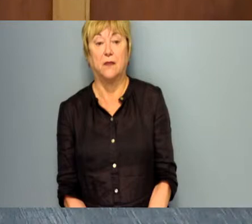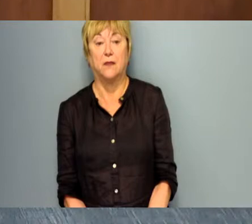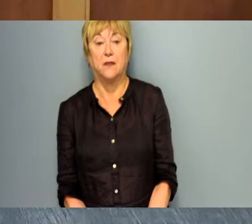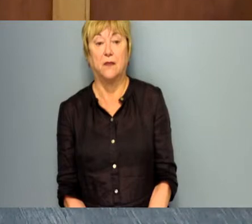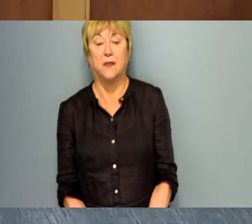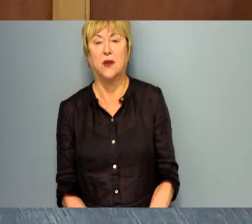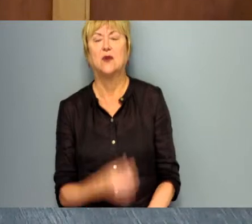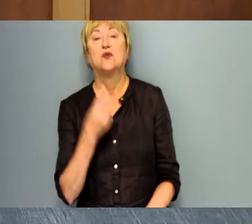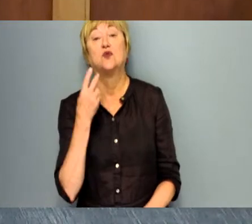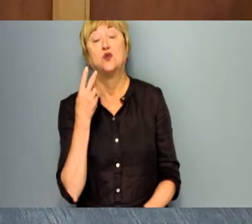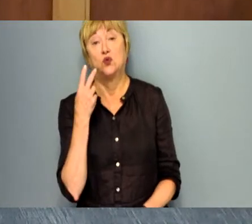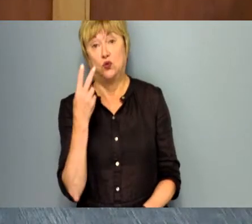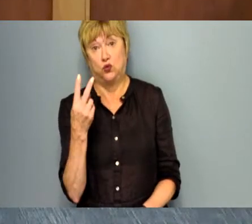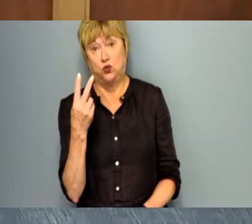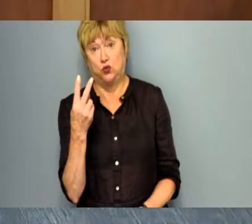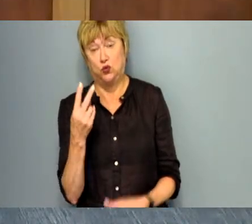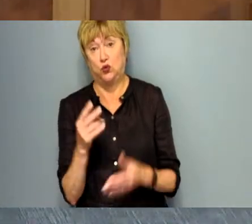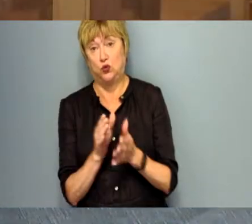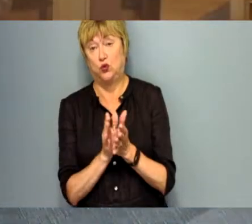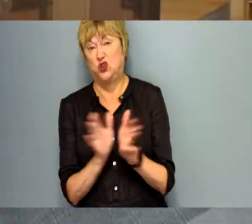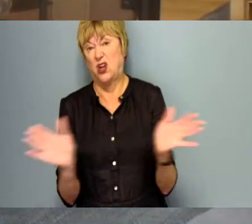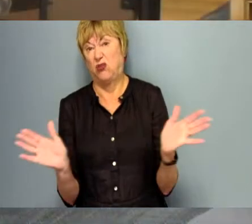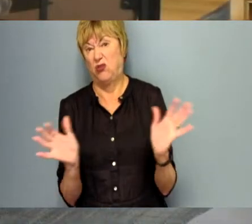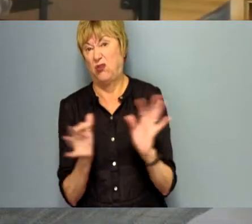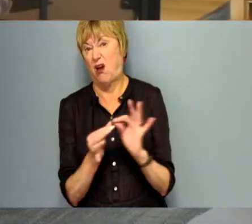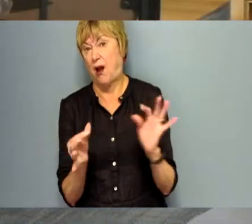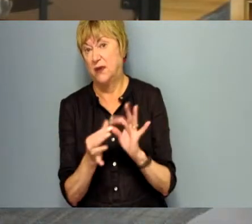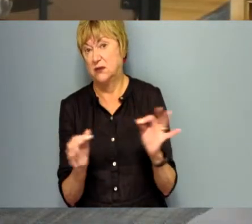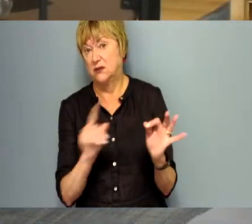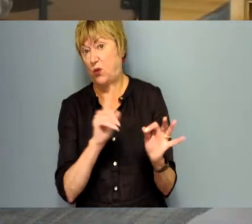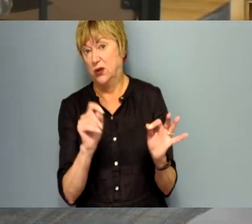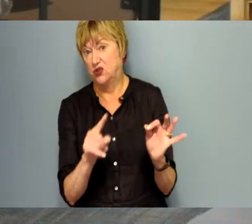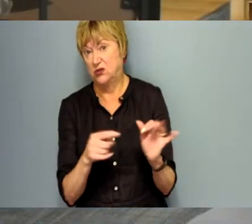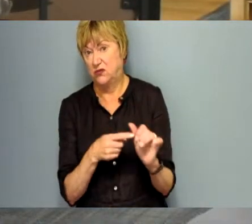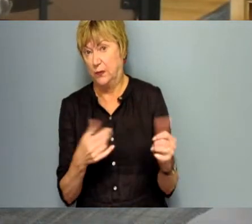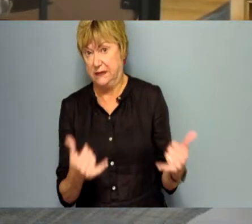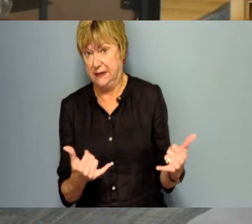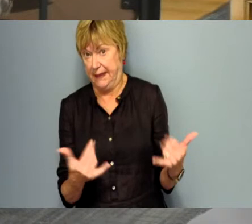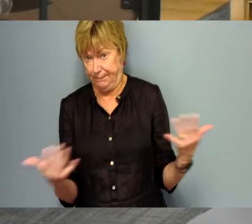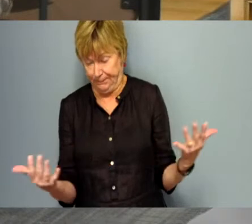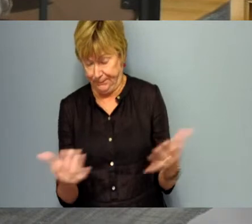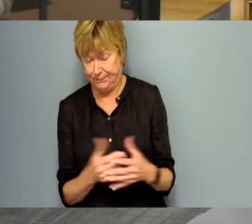Two general questions, comments, follow-up on today's thing.